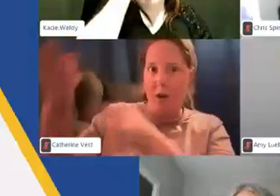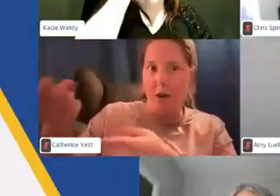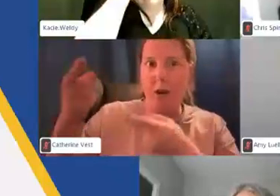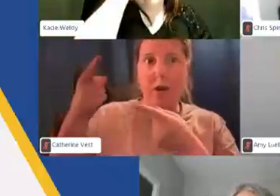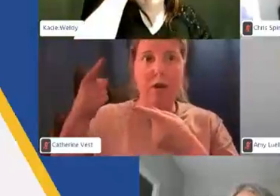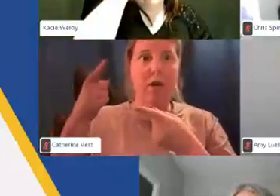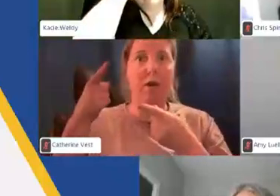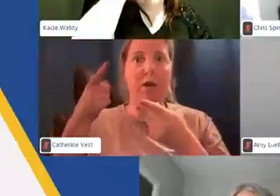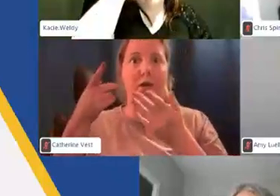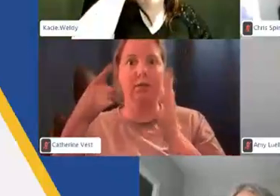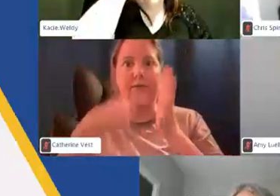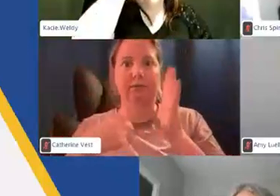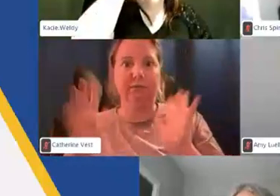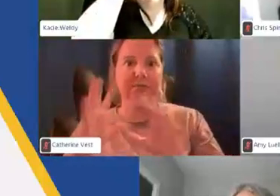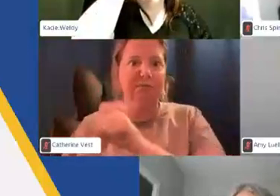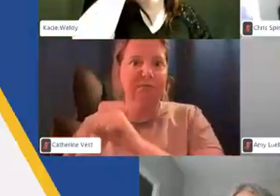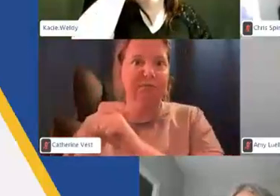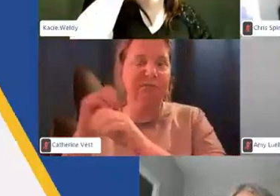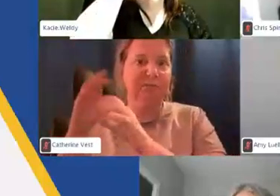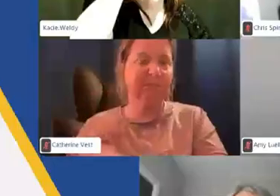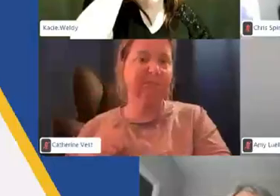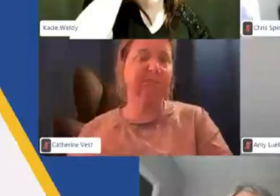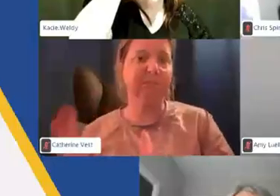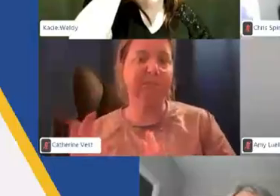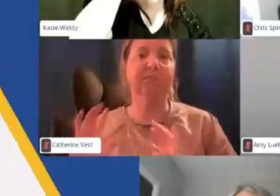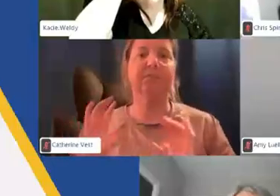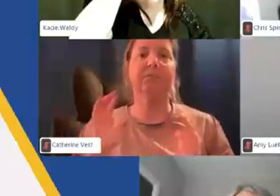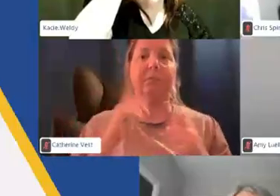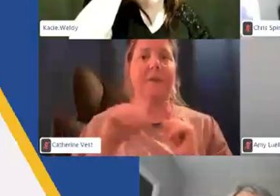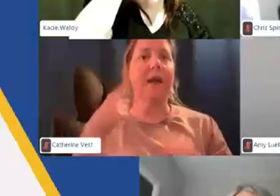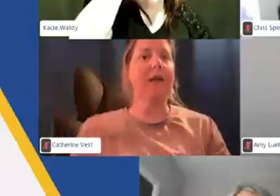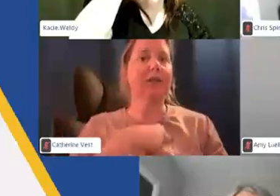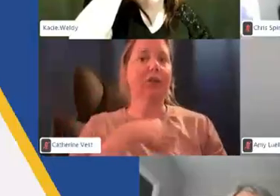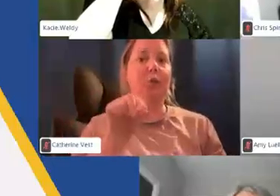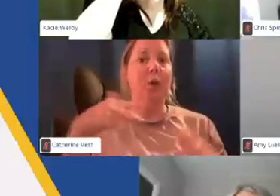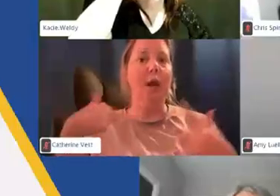a condensed report of what we have done so far, and